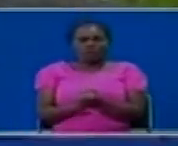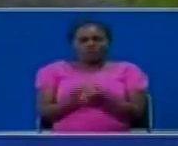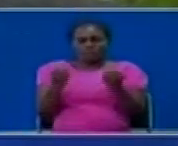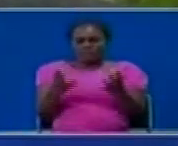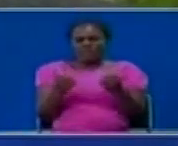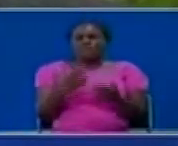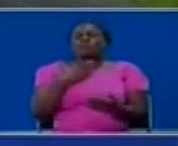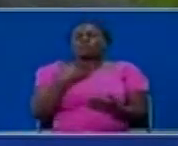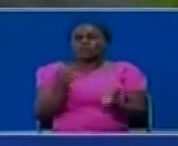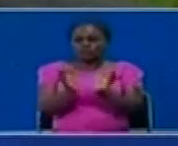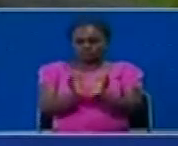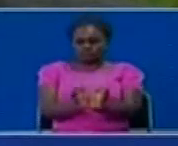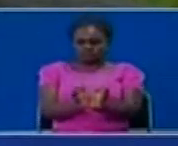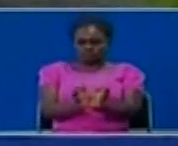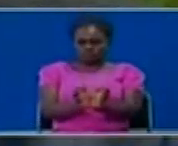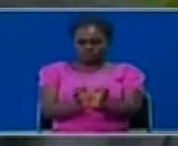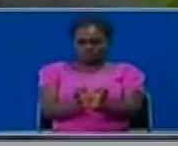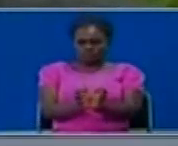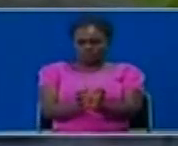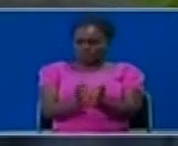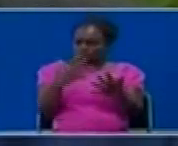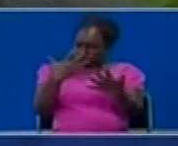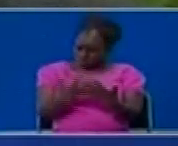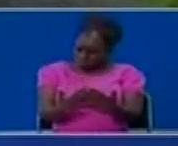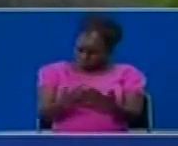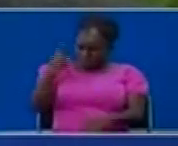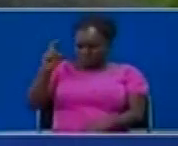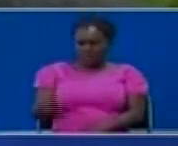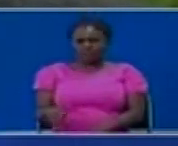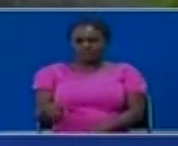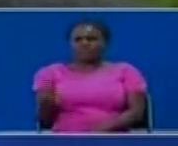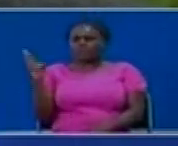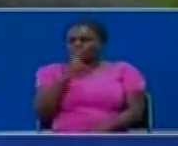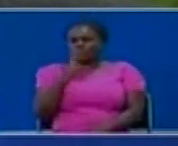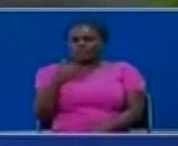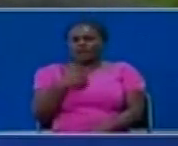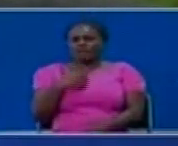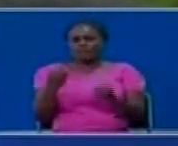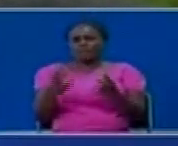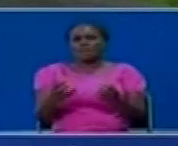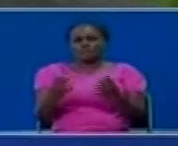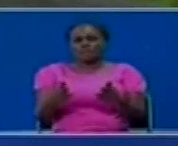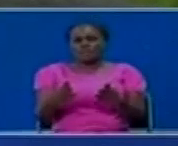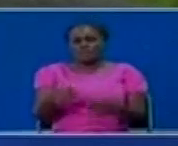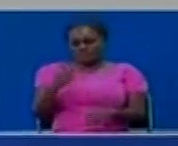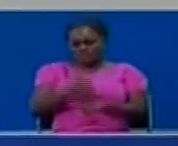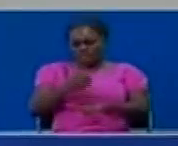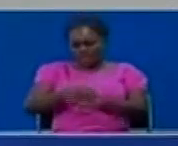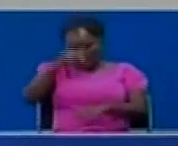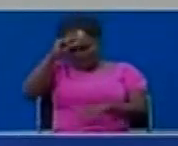them being jailed. And unless we see them being jailed, we risk having very many other corrupt governors in the future.